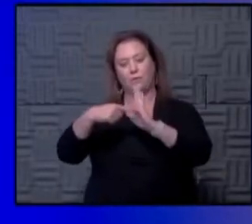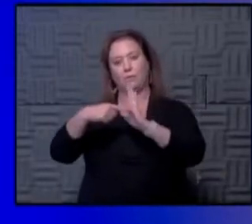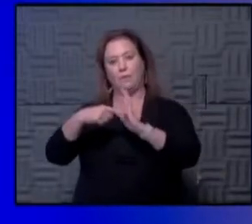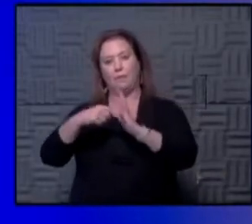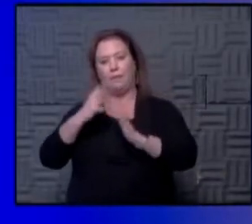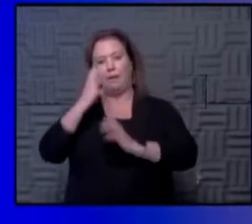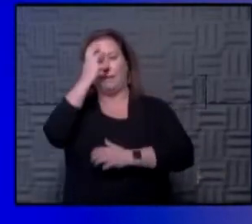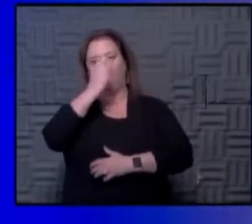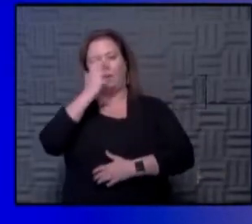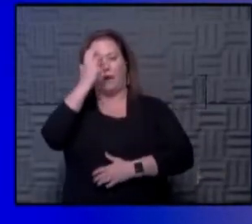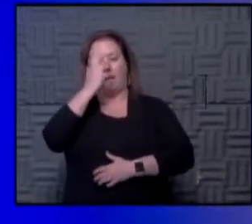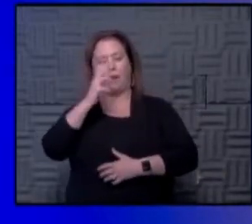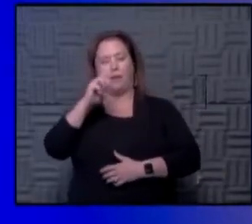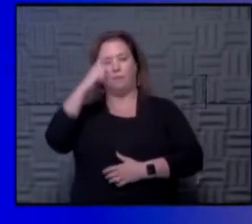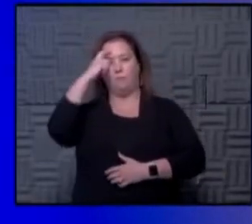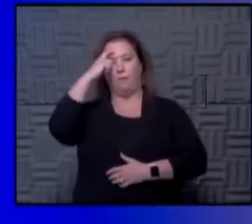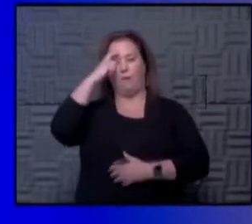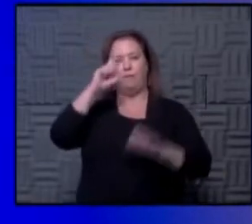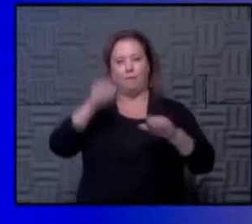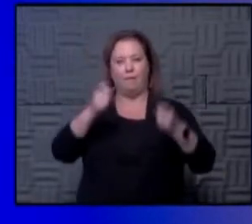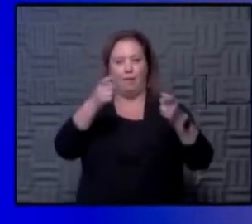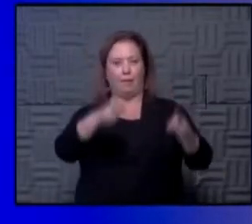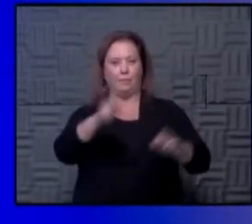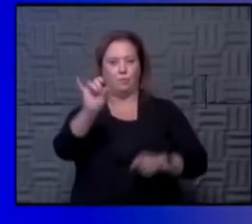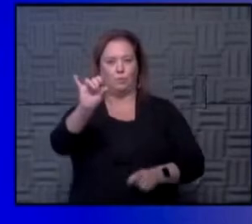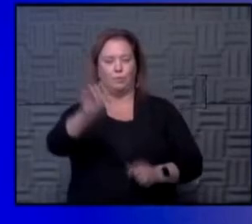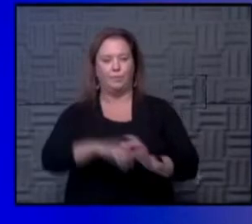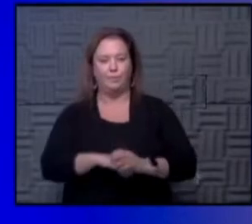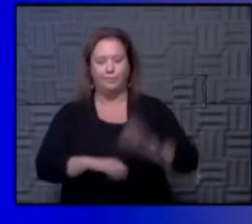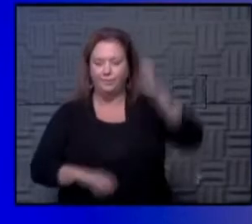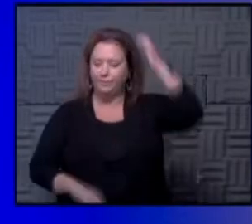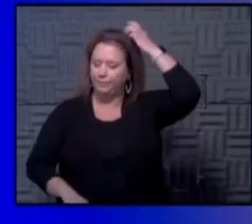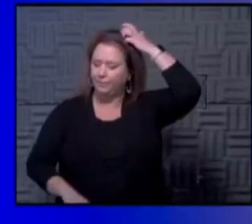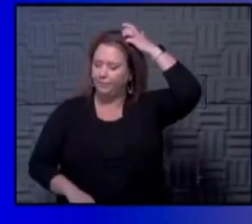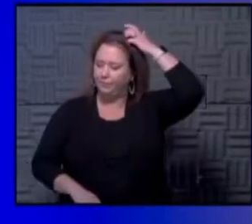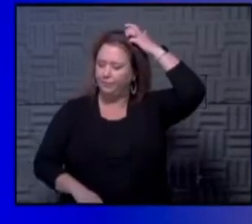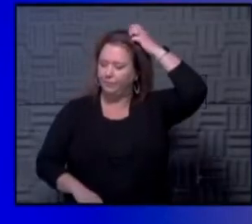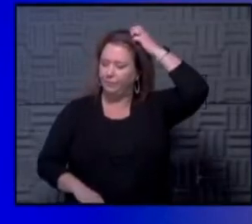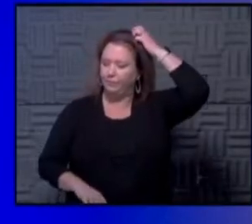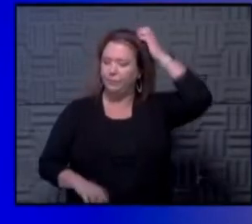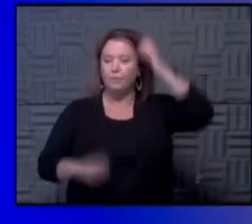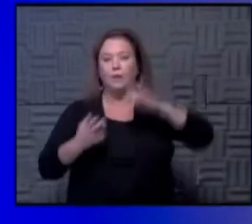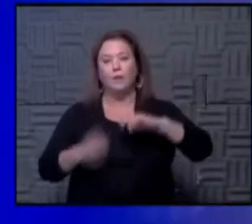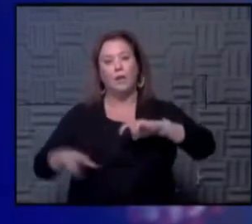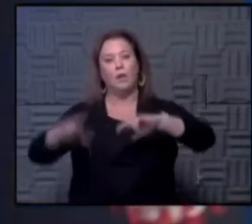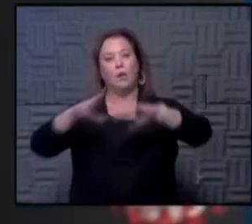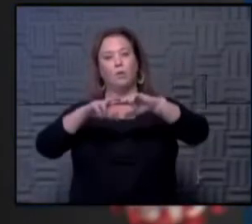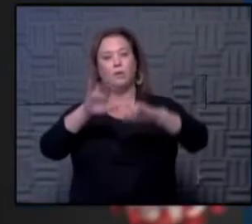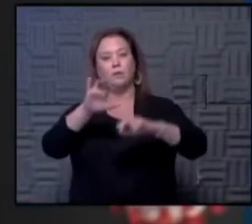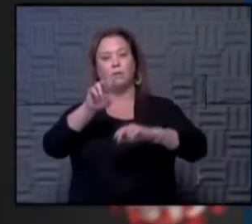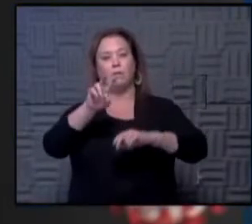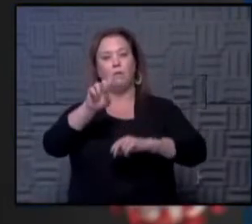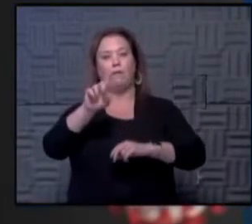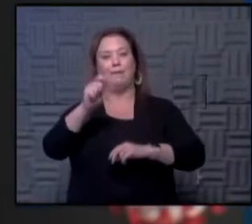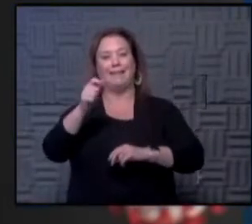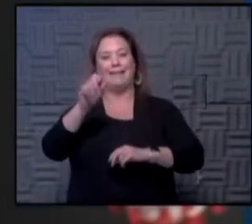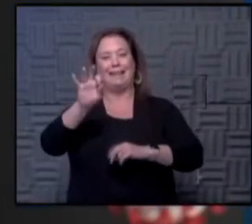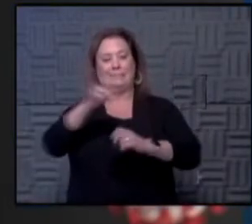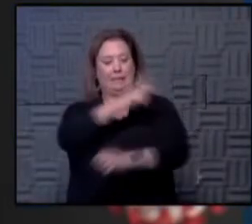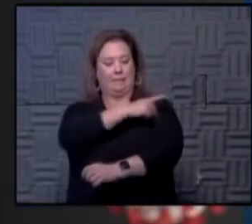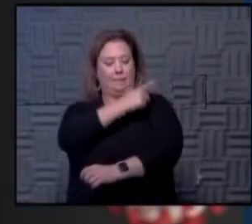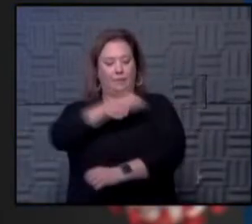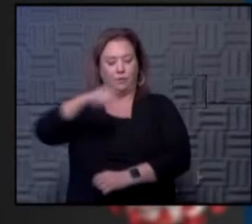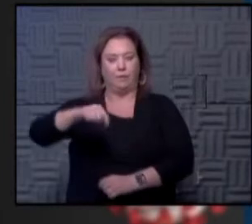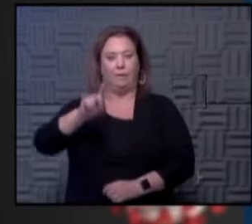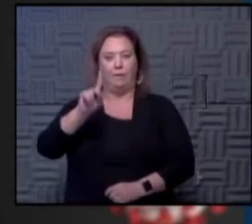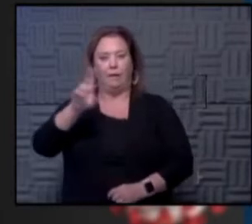this foggy brain or encephalopathy can occur as well. All right, next question. With the increasing rate of COVID-19 patients in the hospital,